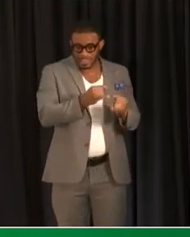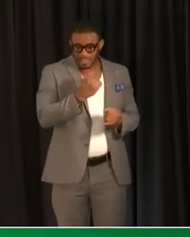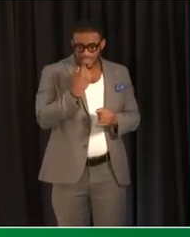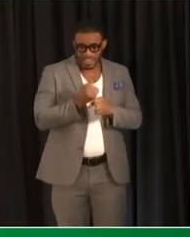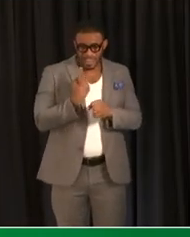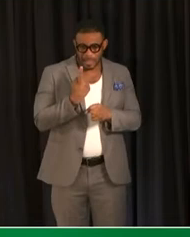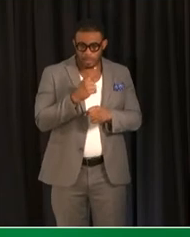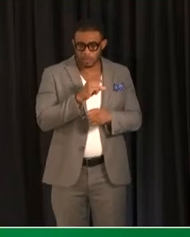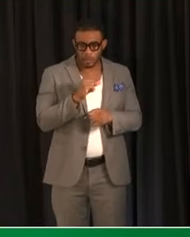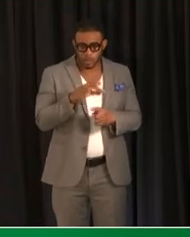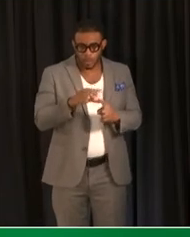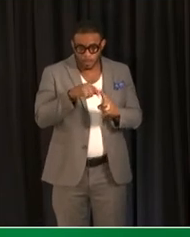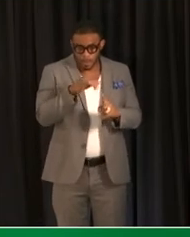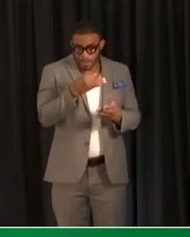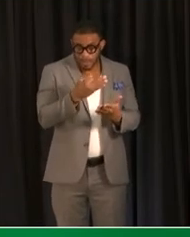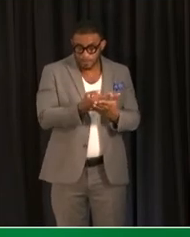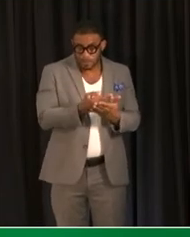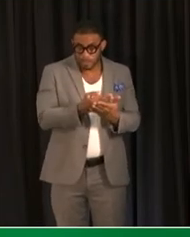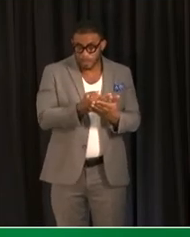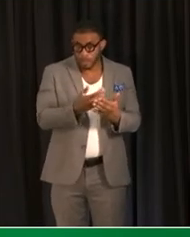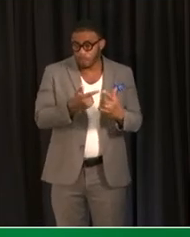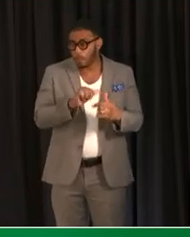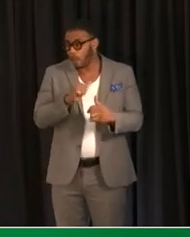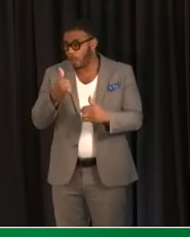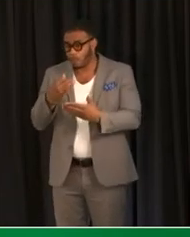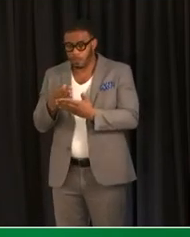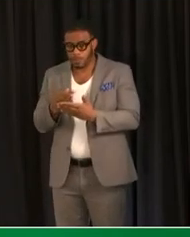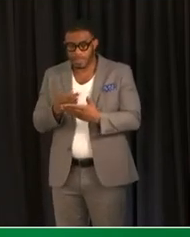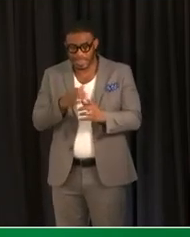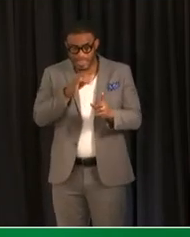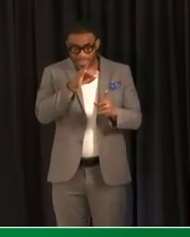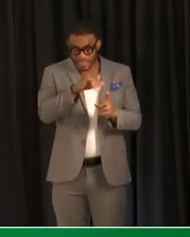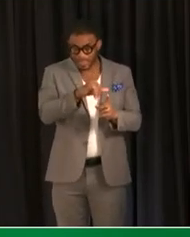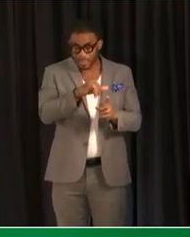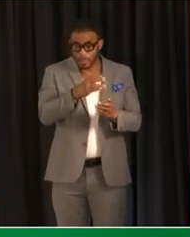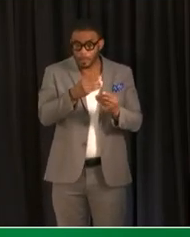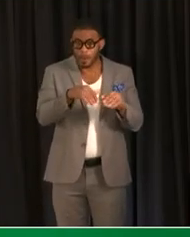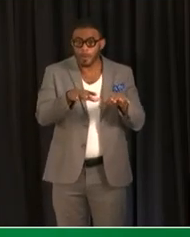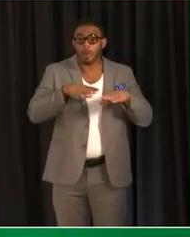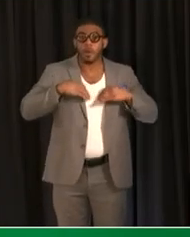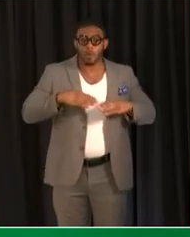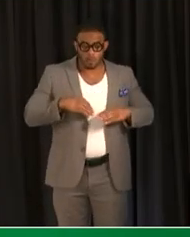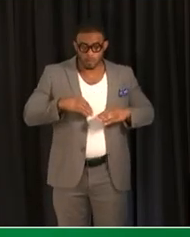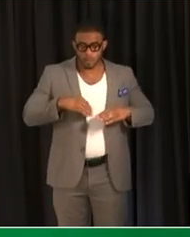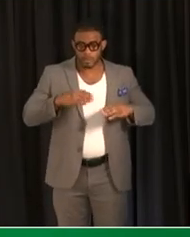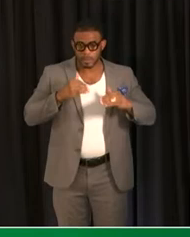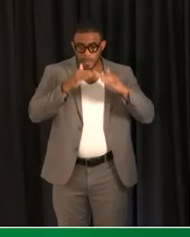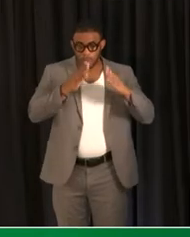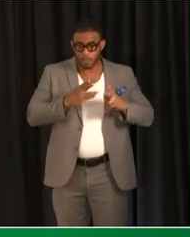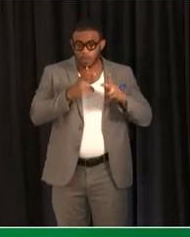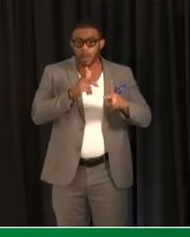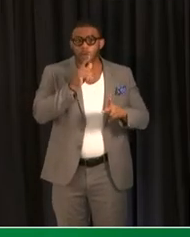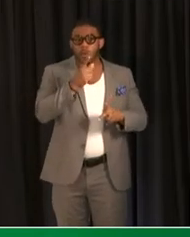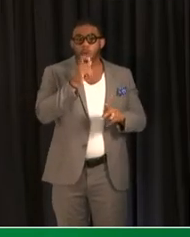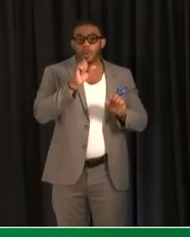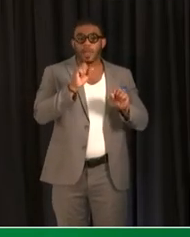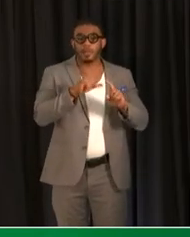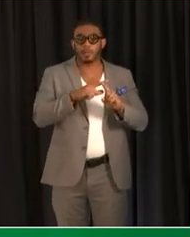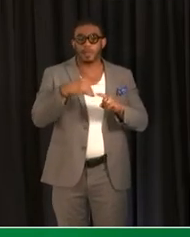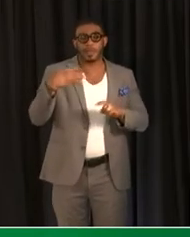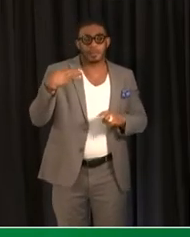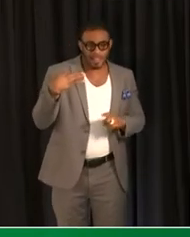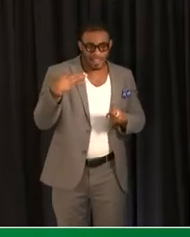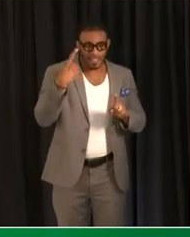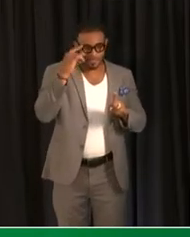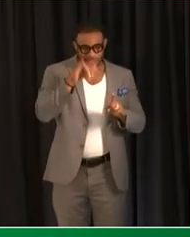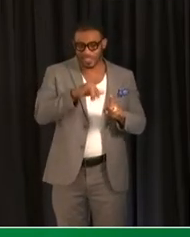unique about that fund to all the different relief we have for rent was that the property owner, the housing provider, was the one who was